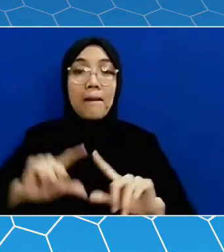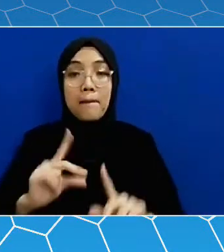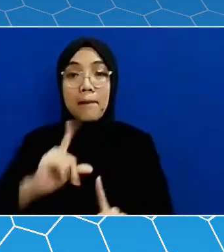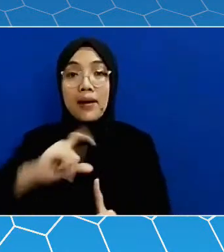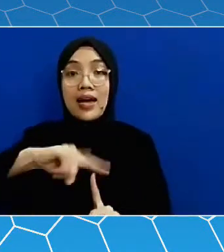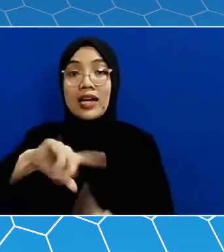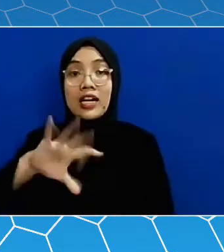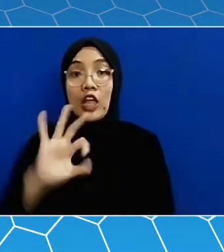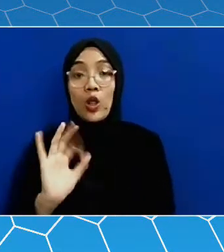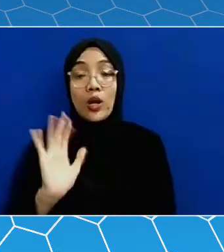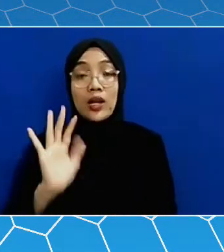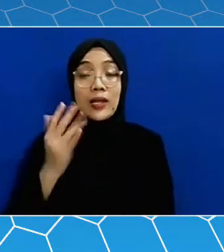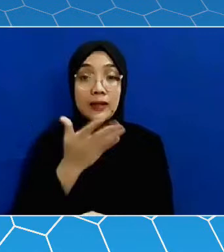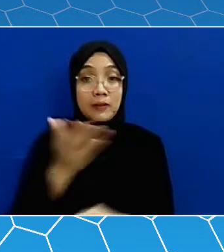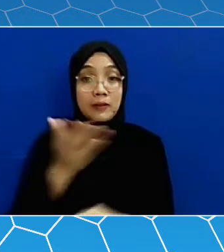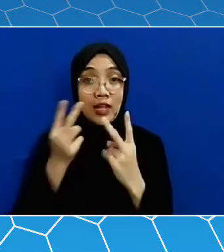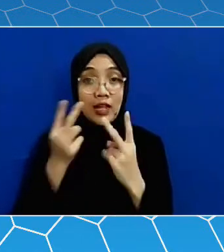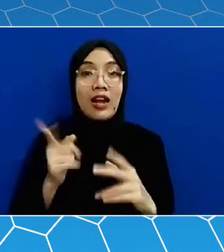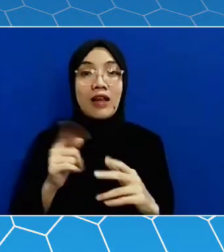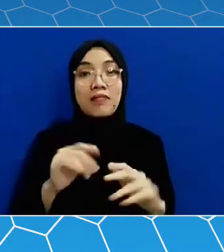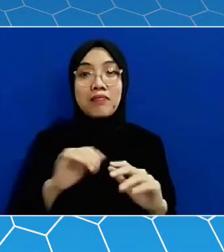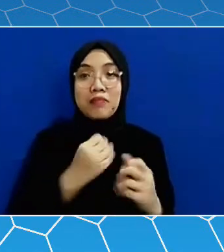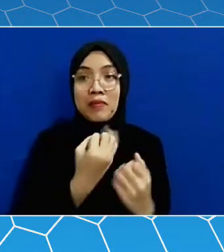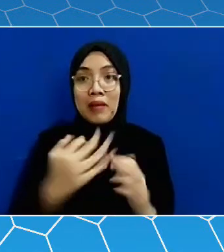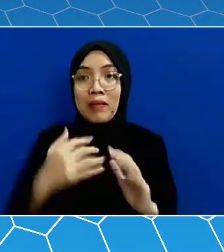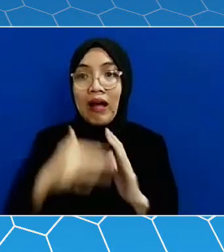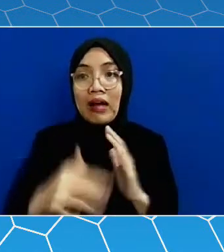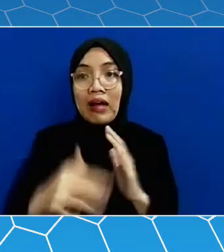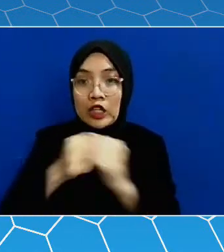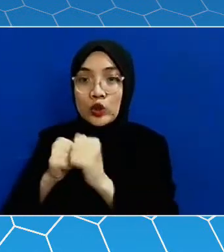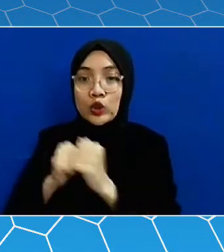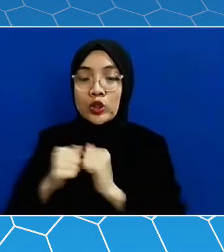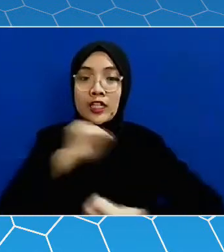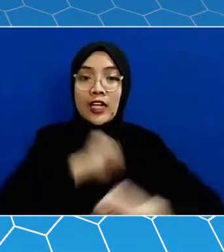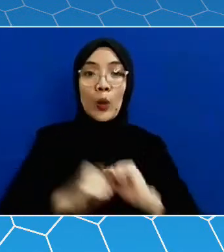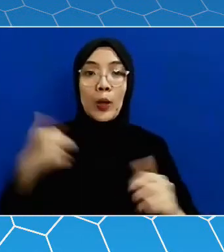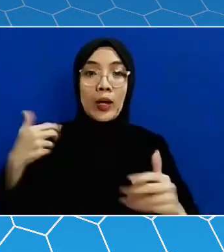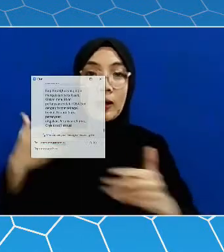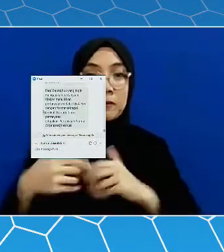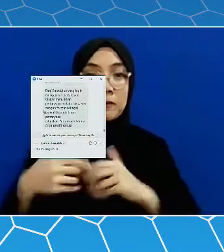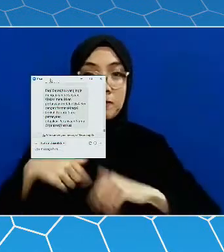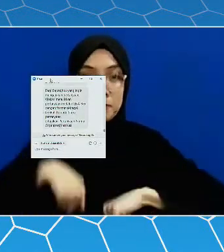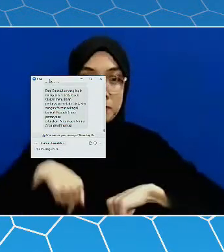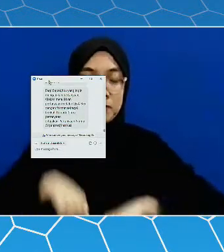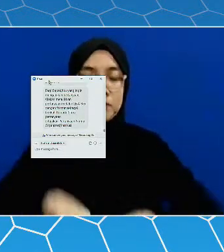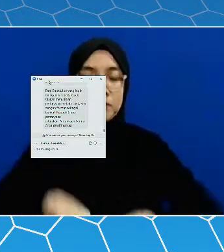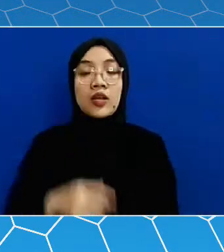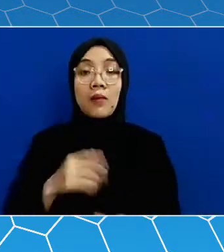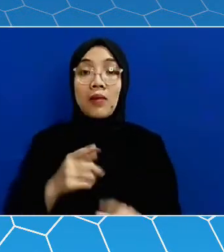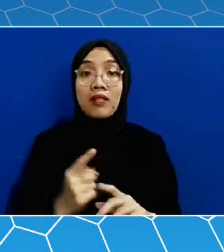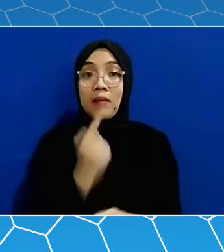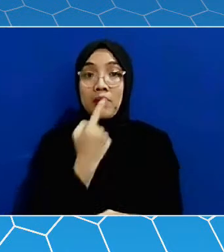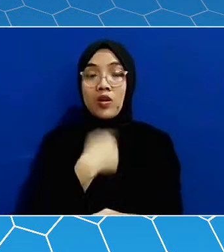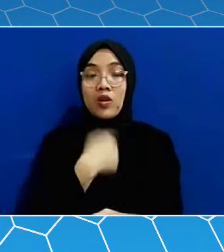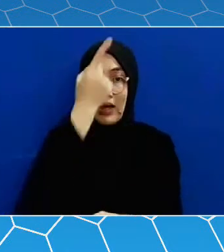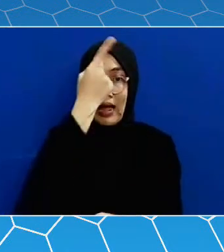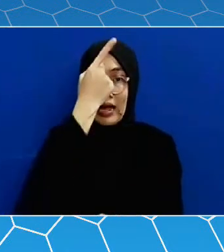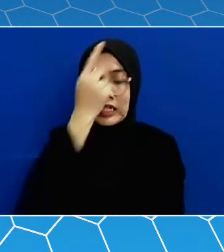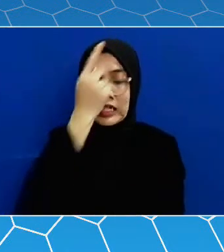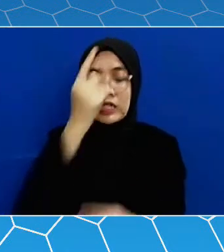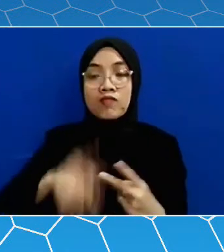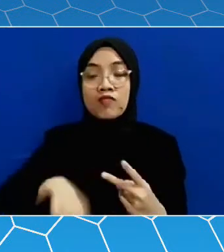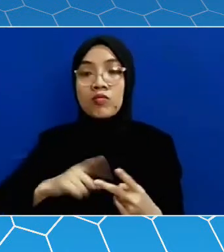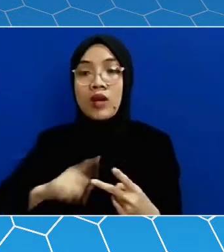present remote monitoring. So the first one would be in cancer, and there will be two long COVID studies. Next slide,